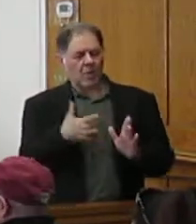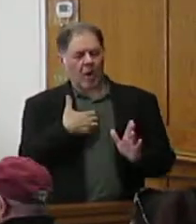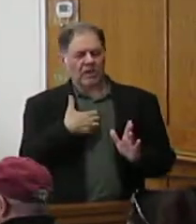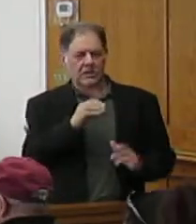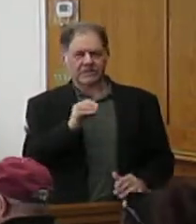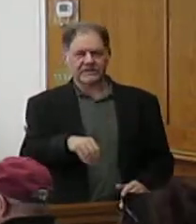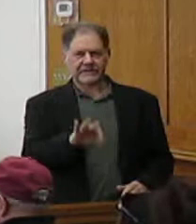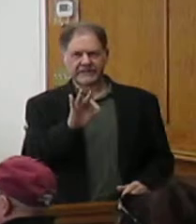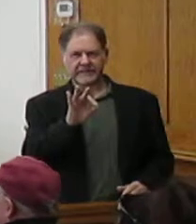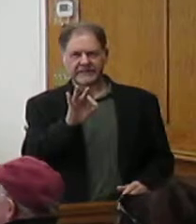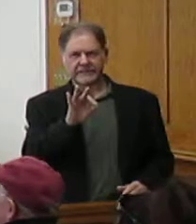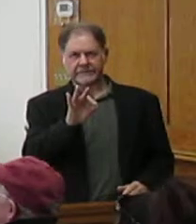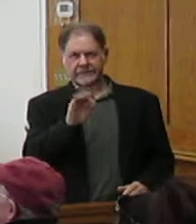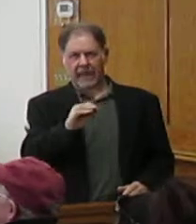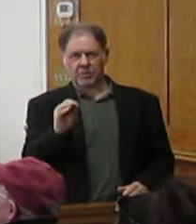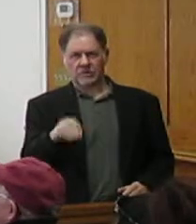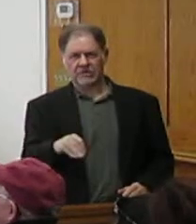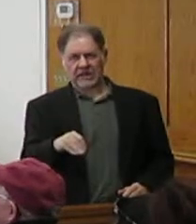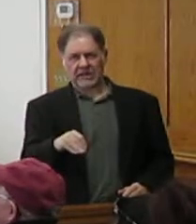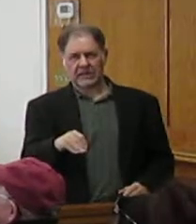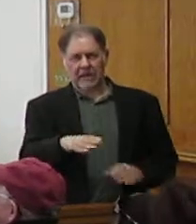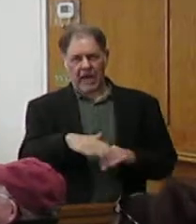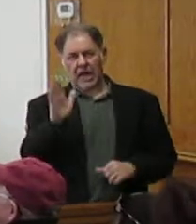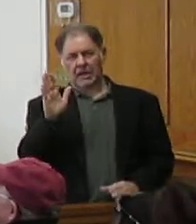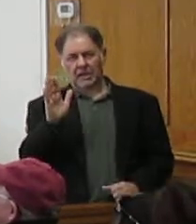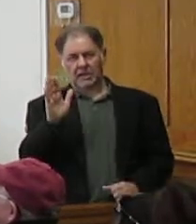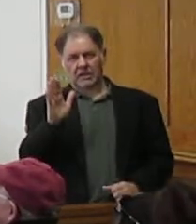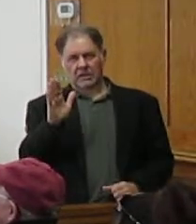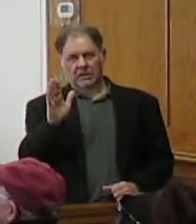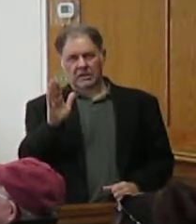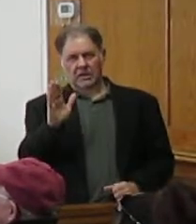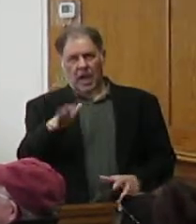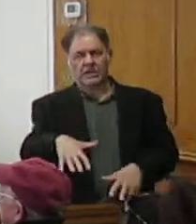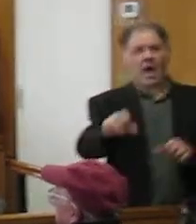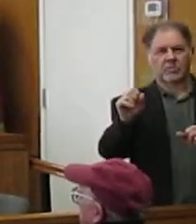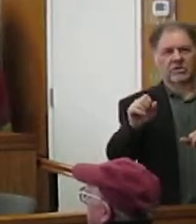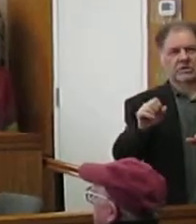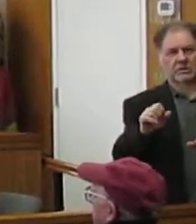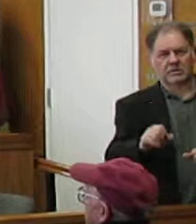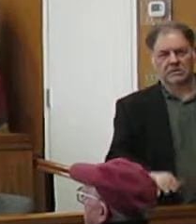in the 90 percentile and higher adoptable